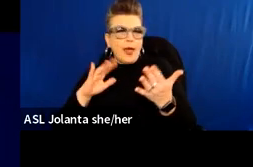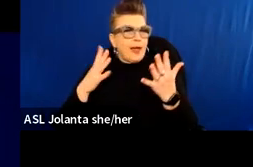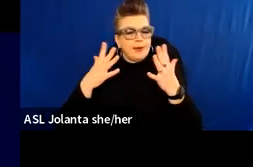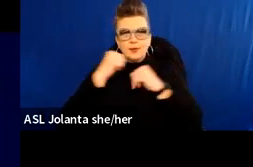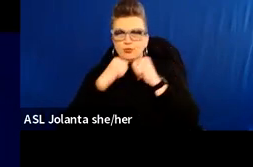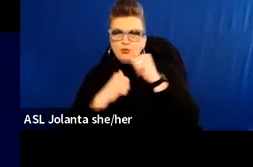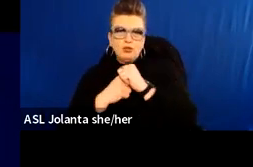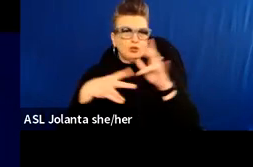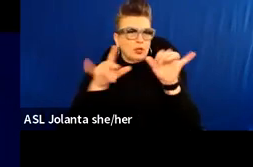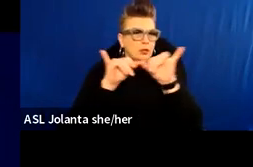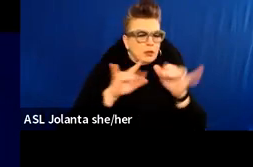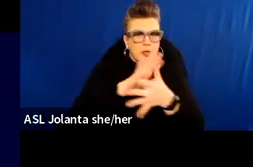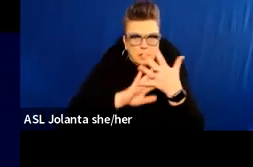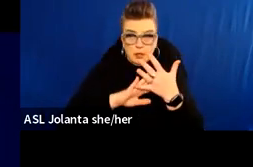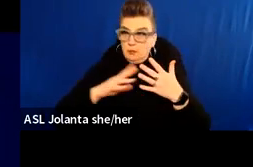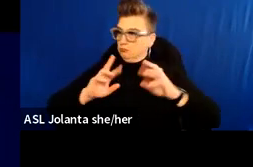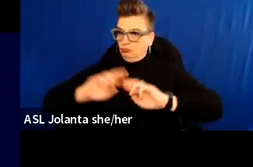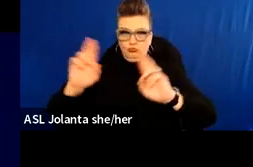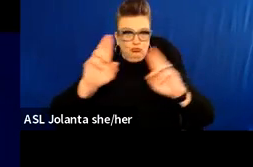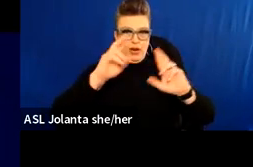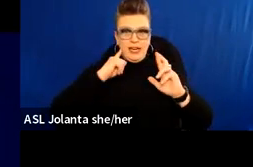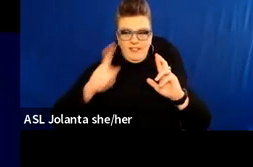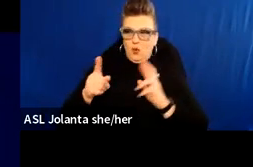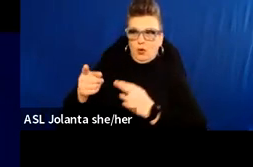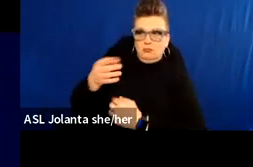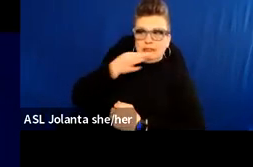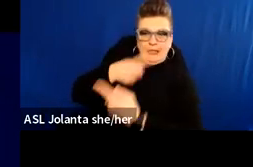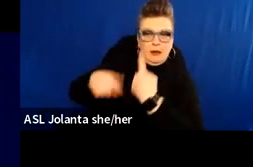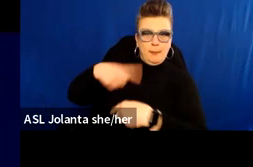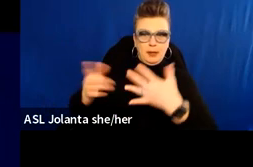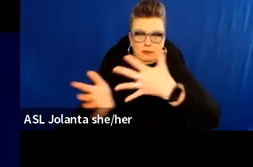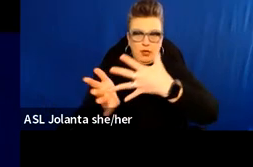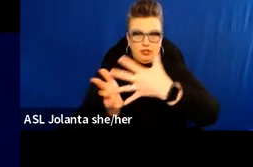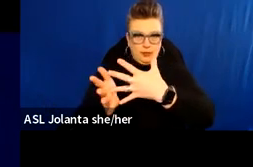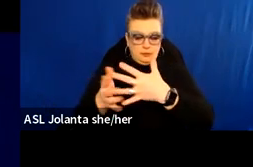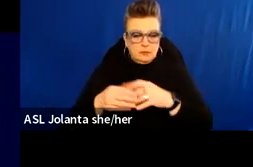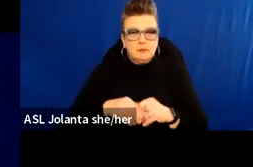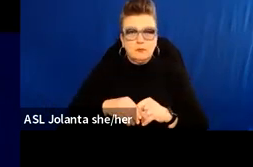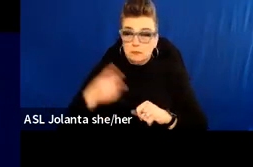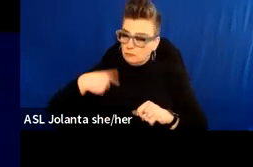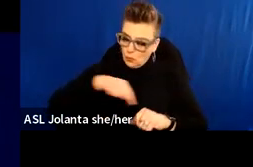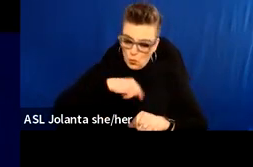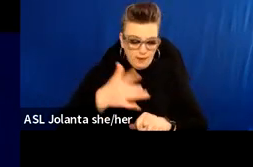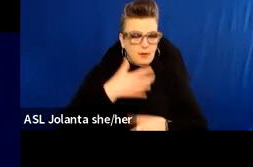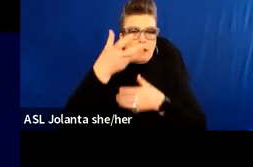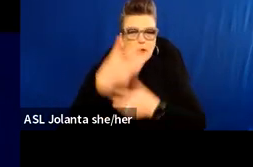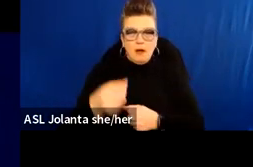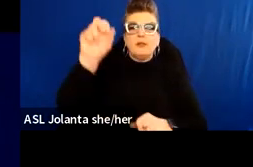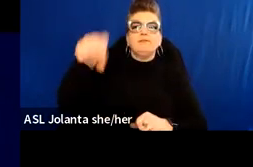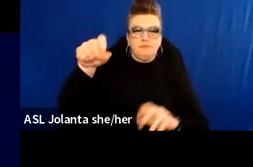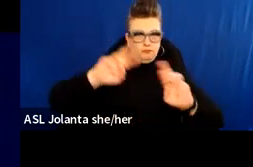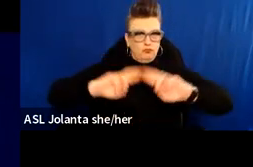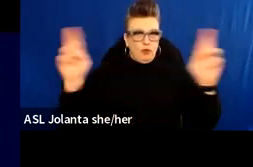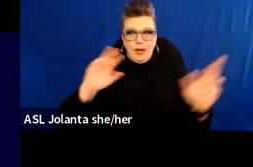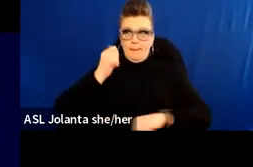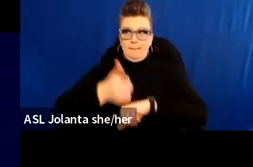that we were ready to implement for the incoming 9th grade students and we feel very confident that we're ready to do that based on that audit